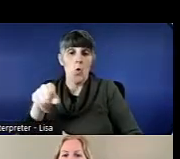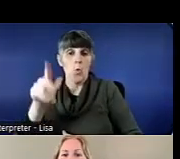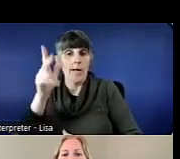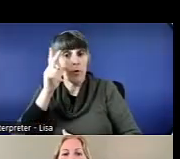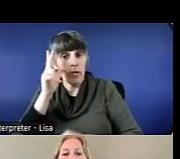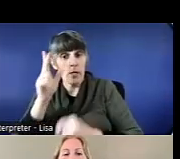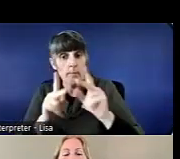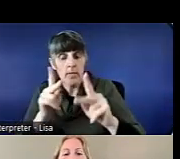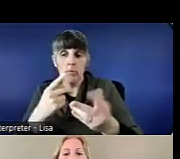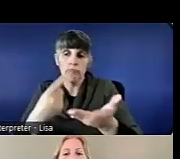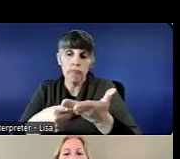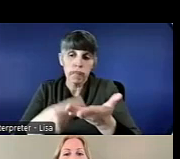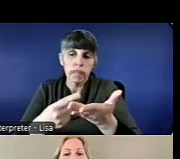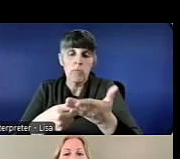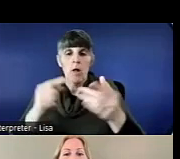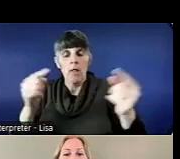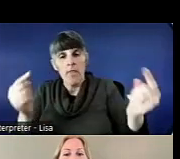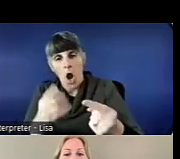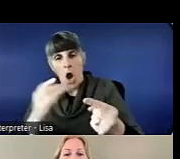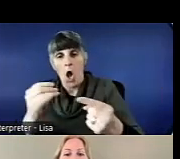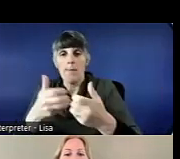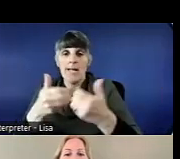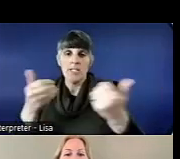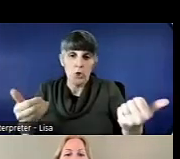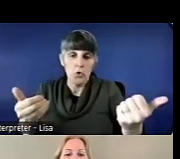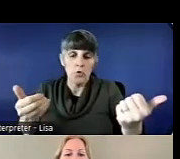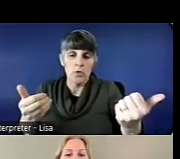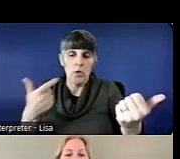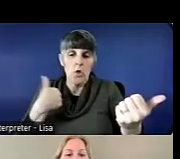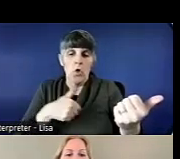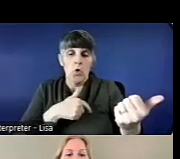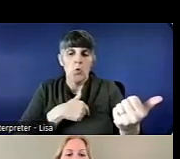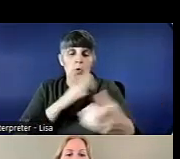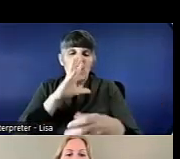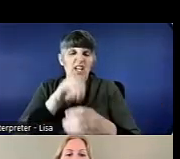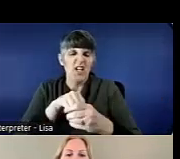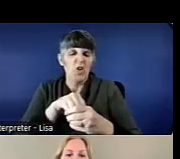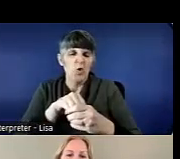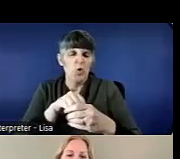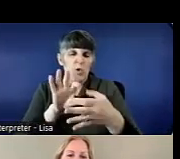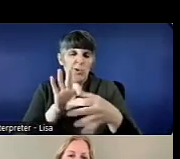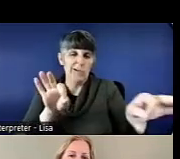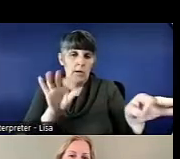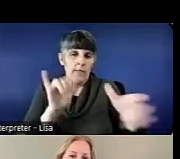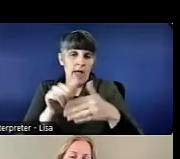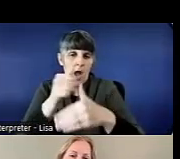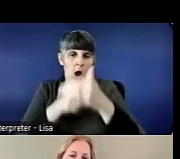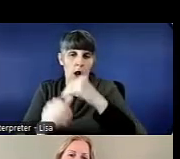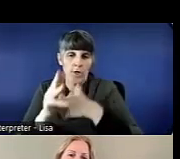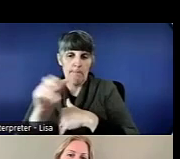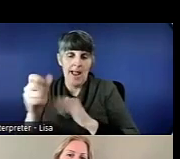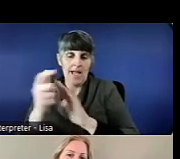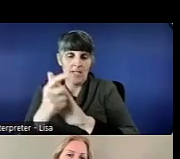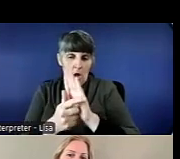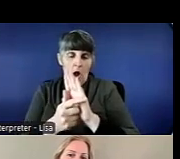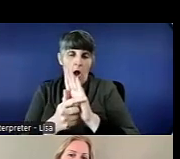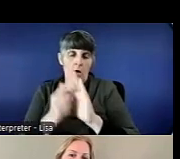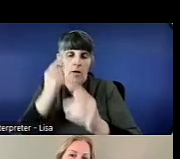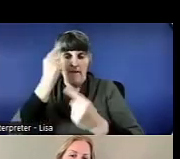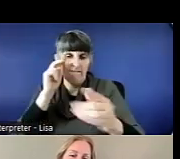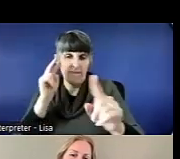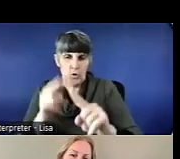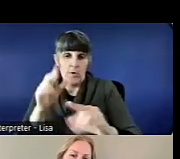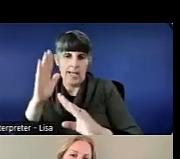hear people talk about the harm of seclusion, we include things that may be under Massachusetts law considered